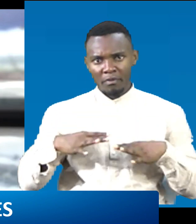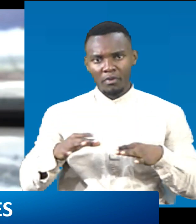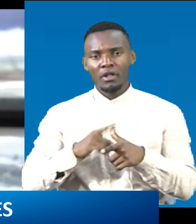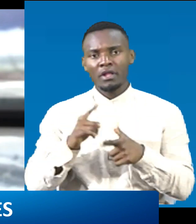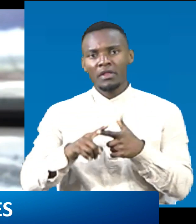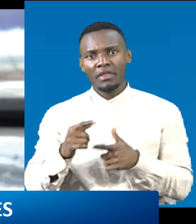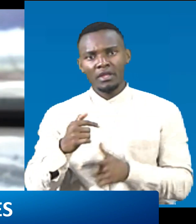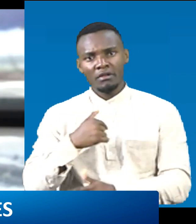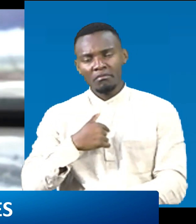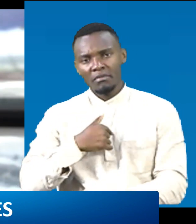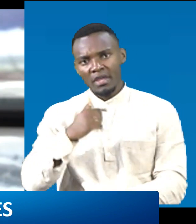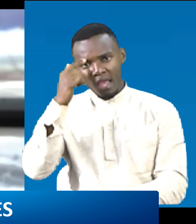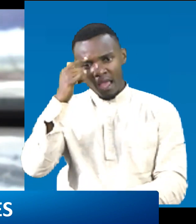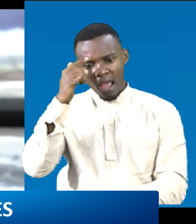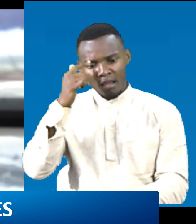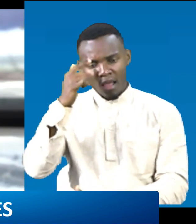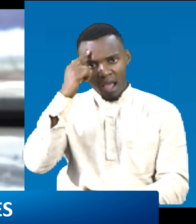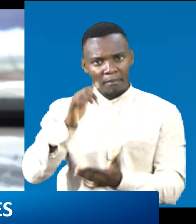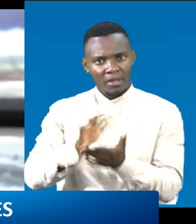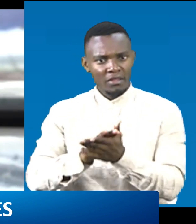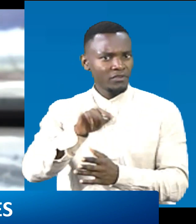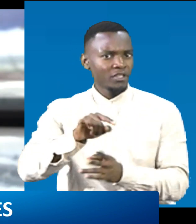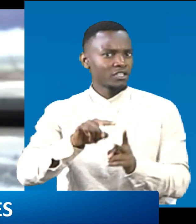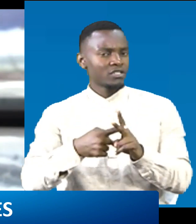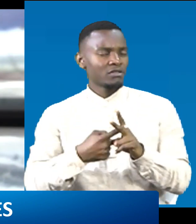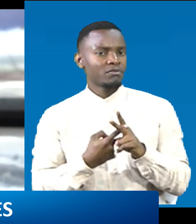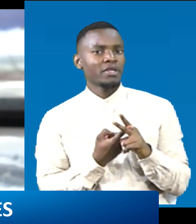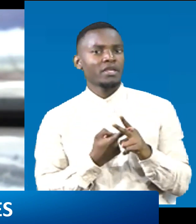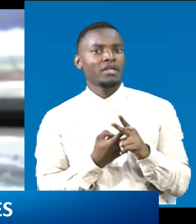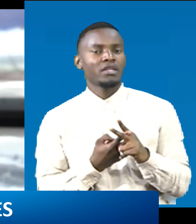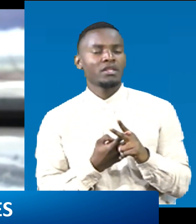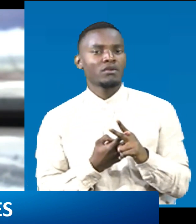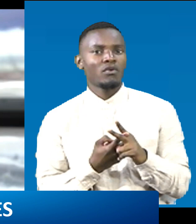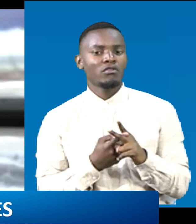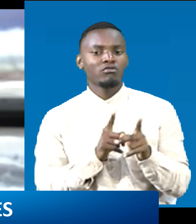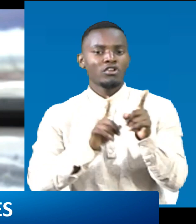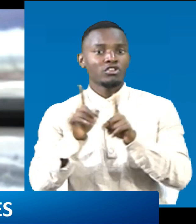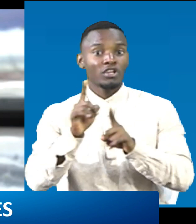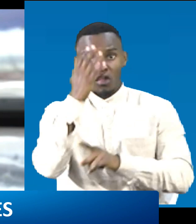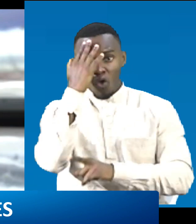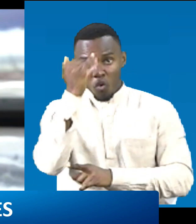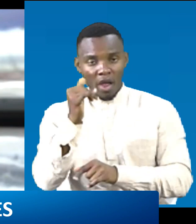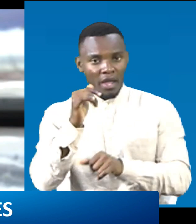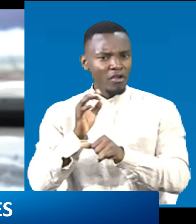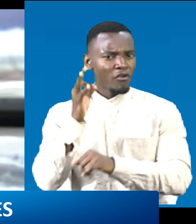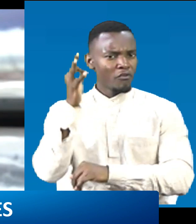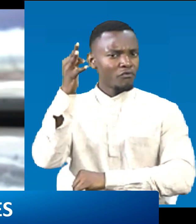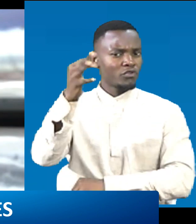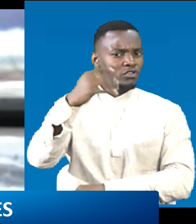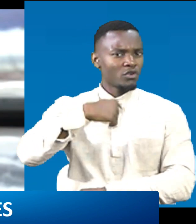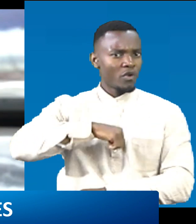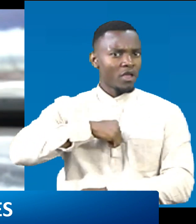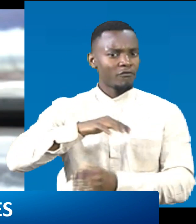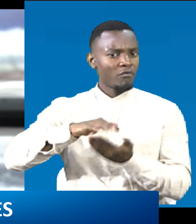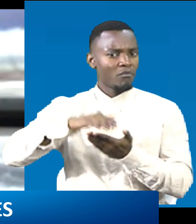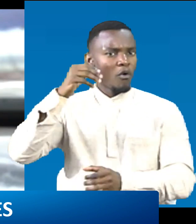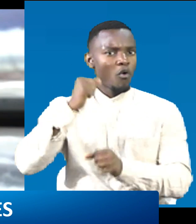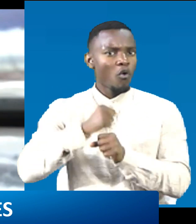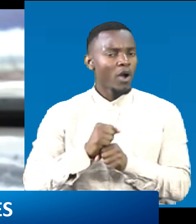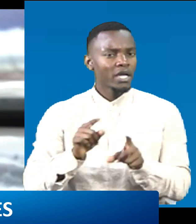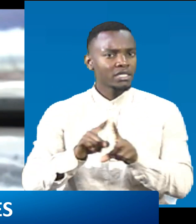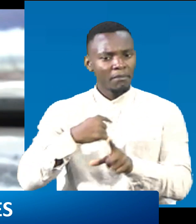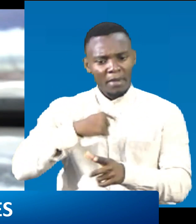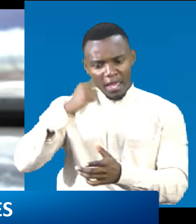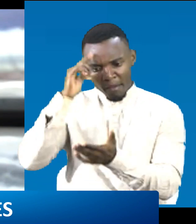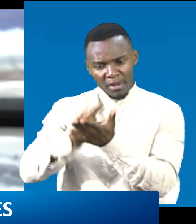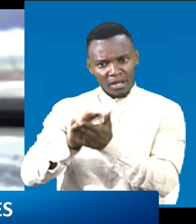only sits at the very beginning of this long and sustainable journey, because looking ahead, we have a long way to go. And I believe this summit